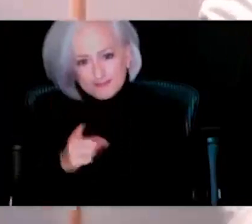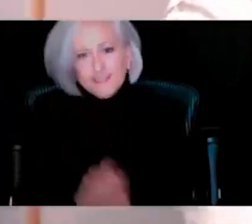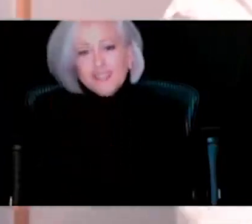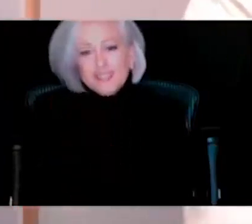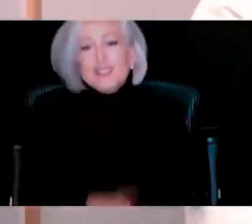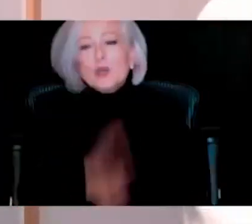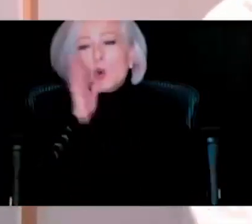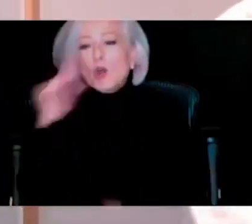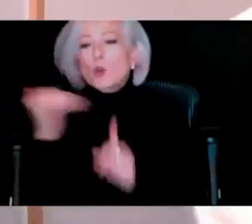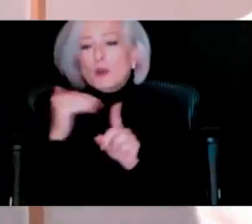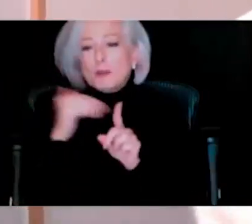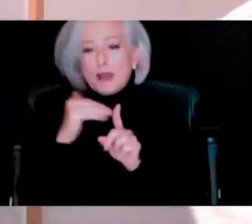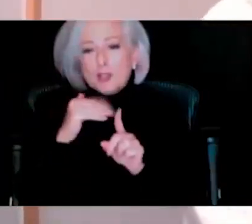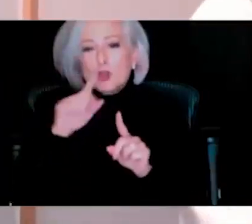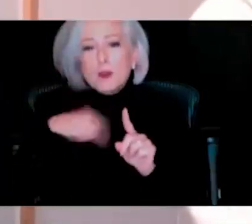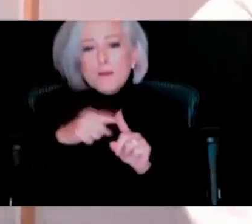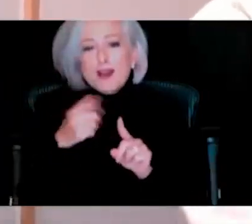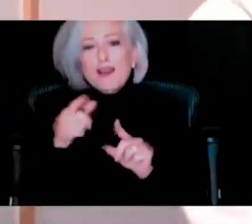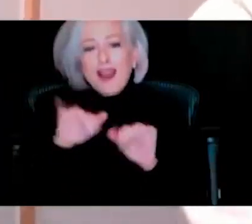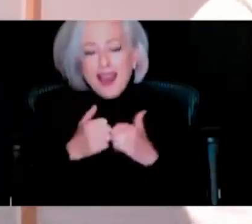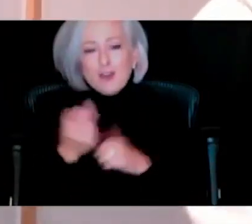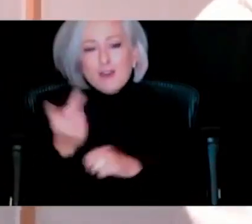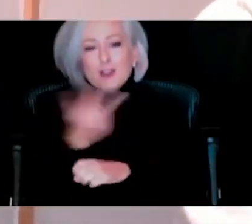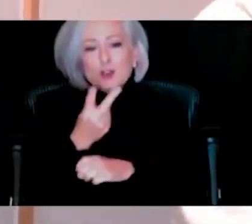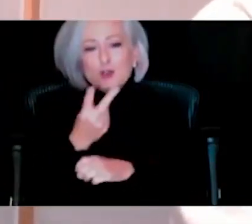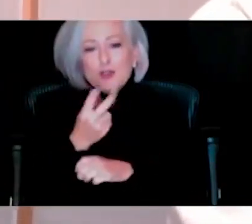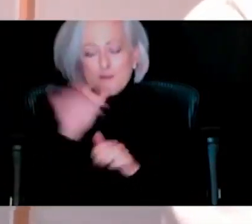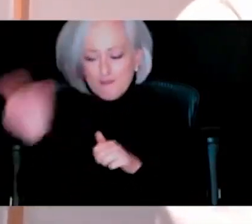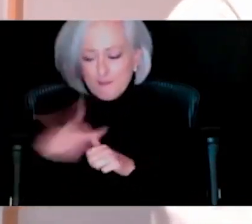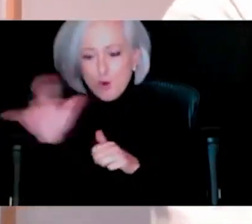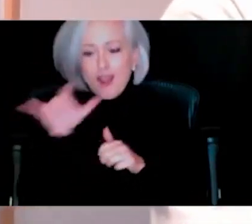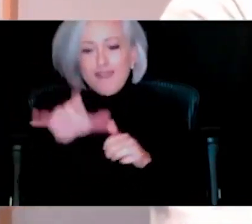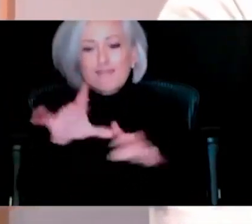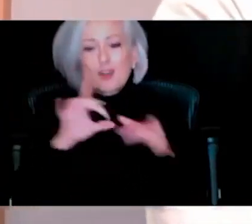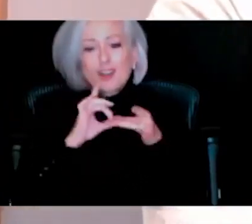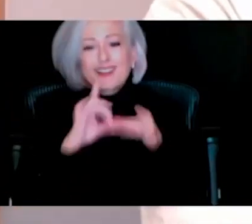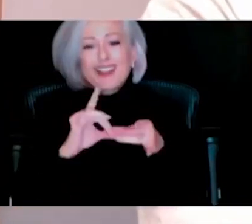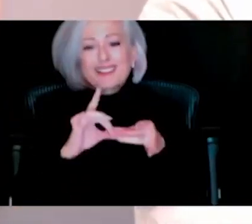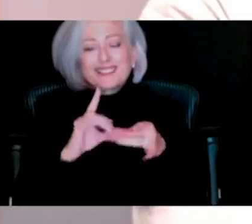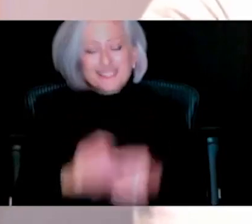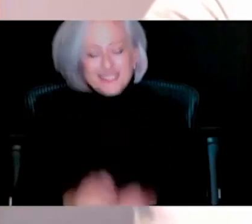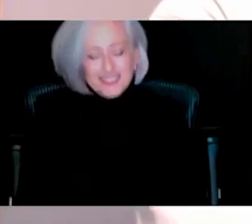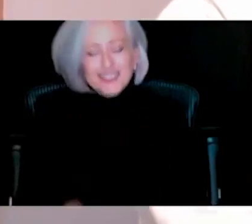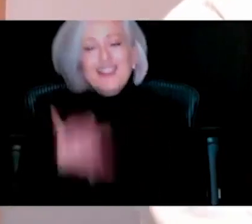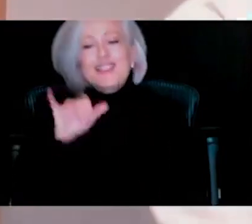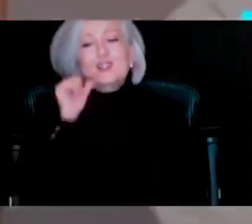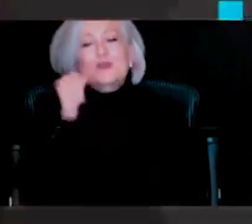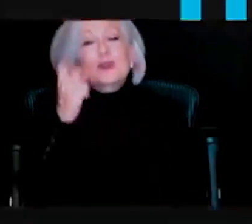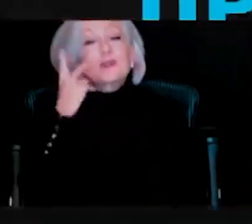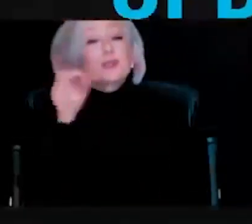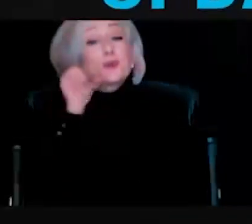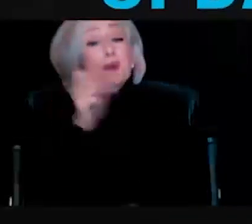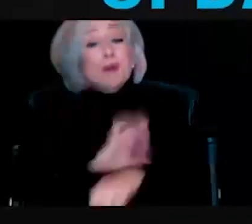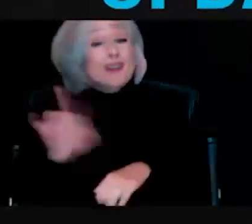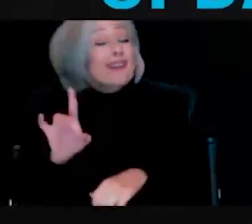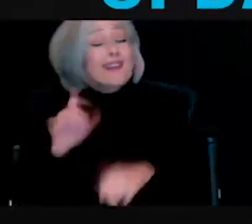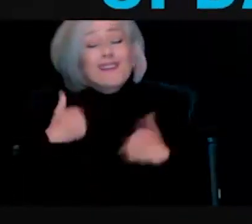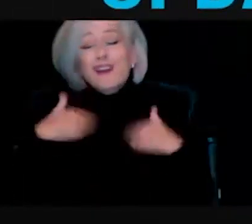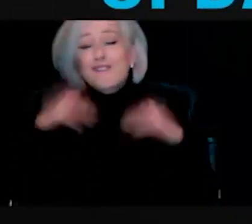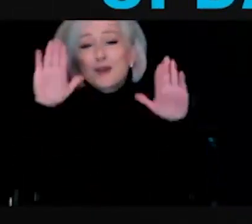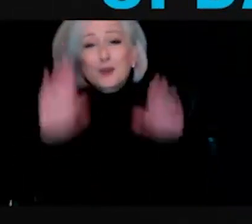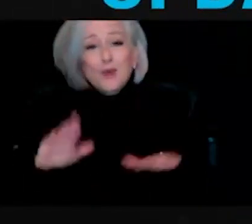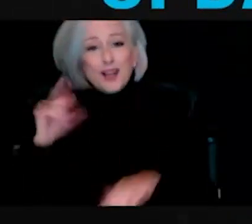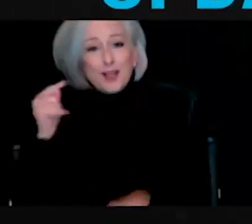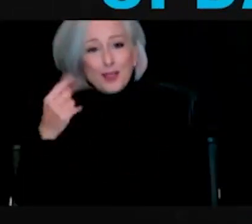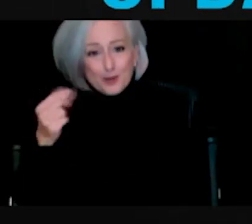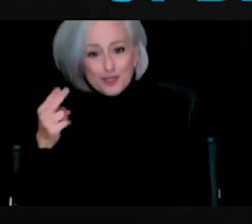you about how they are now forever connected. That is tomorrow. We'll see you here at 8. Make it a great Thursday. Subscribe to our